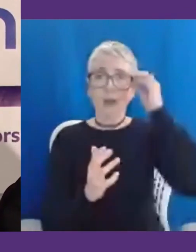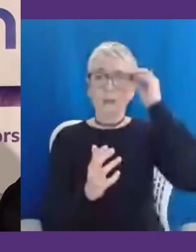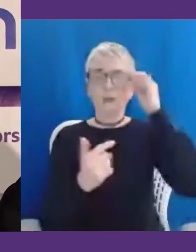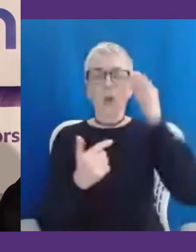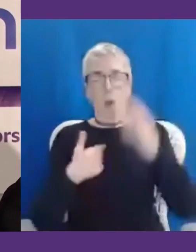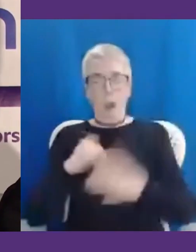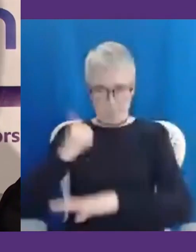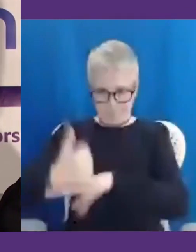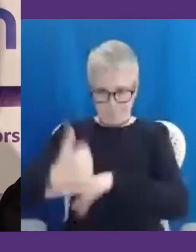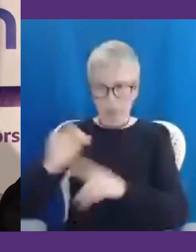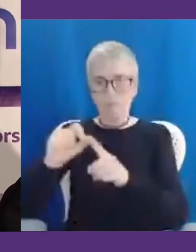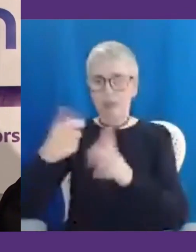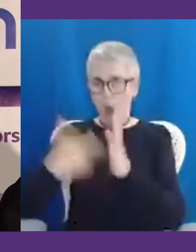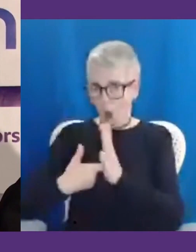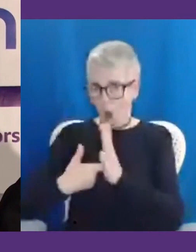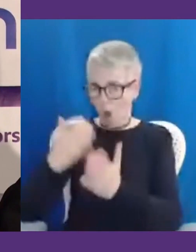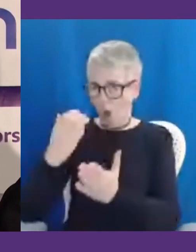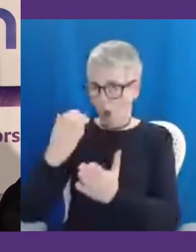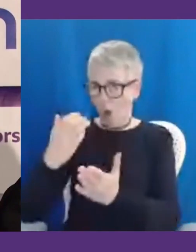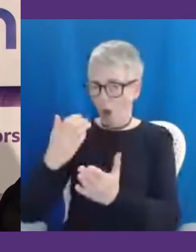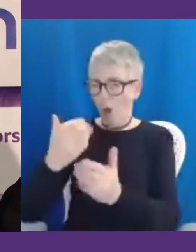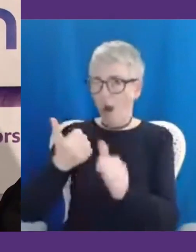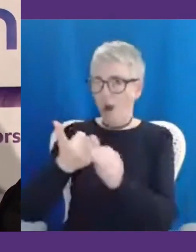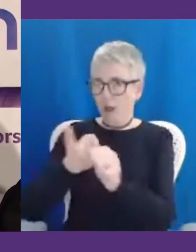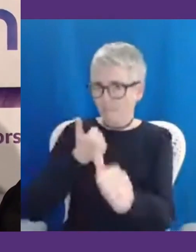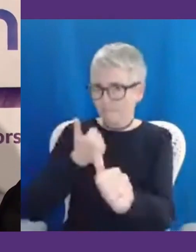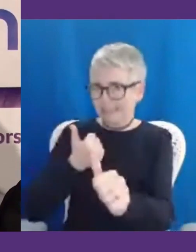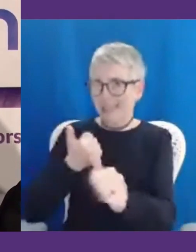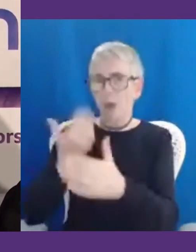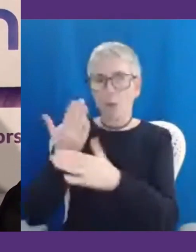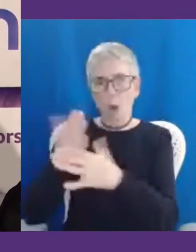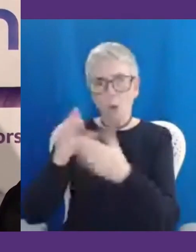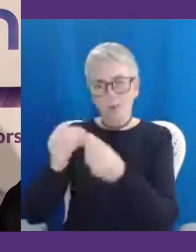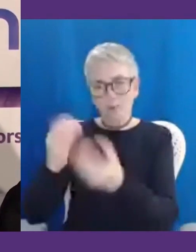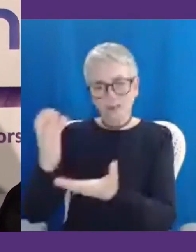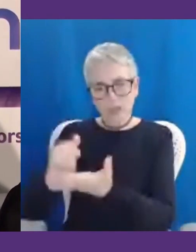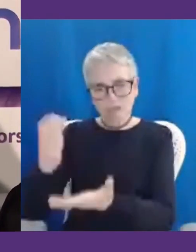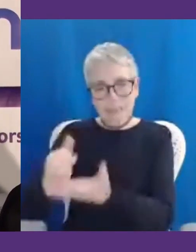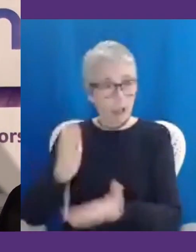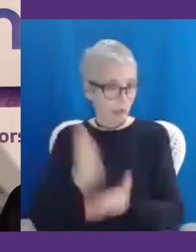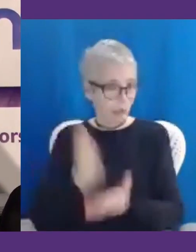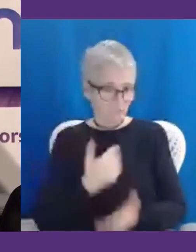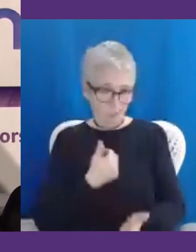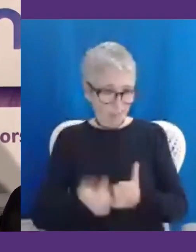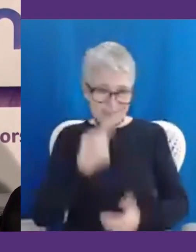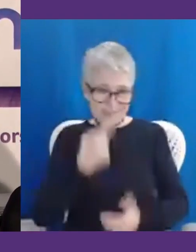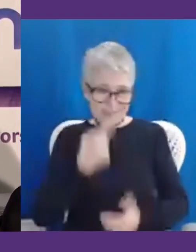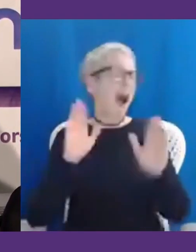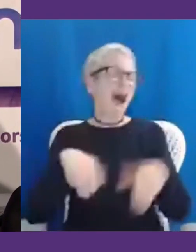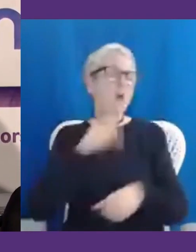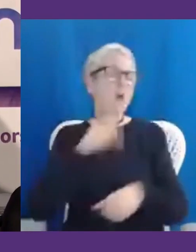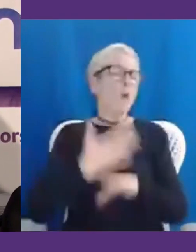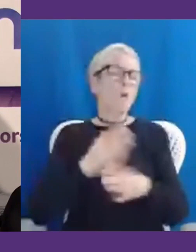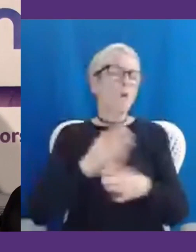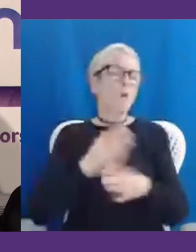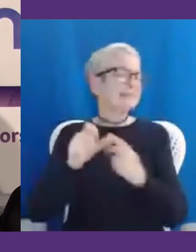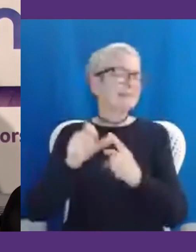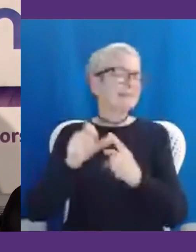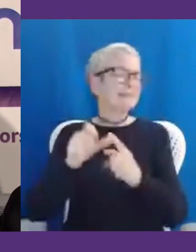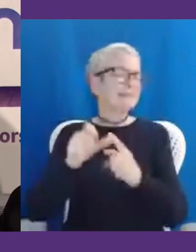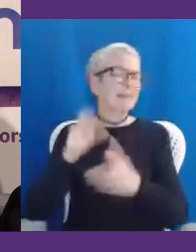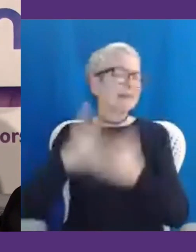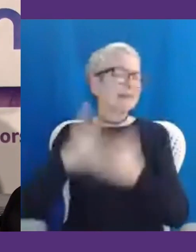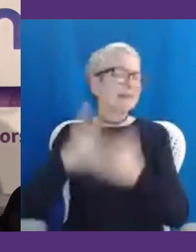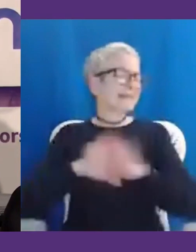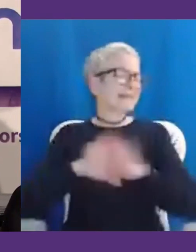said I wasn't going to work with disability because it was stone, and here I am. So I work with the